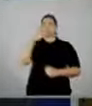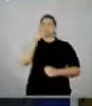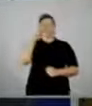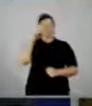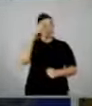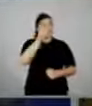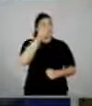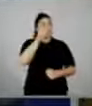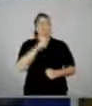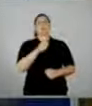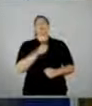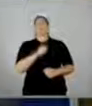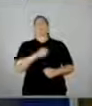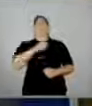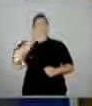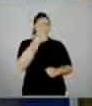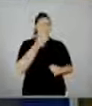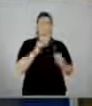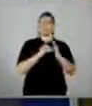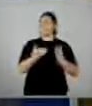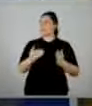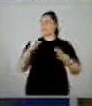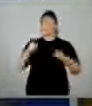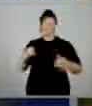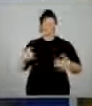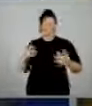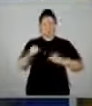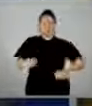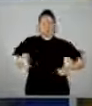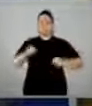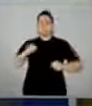young. And so old is always in your mind.